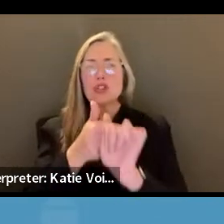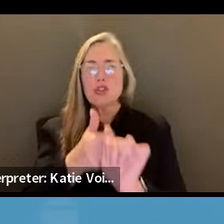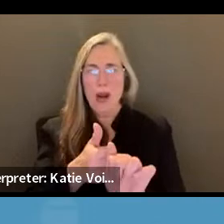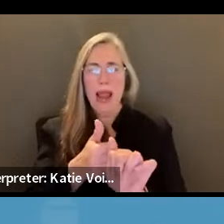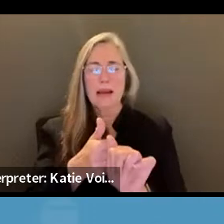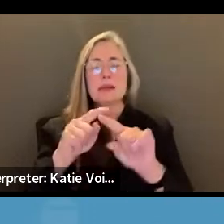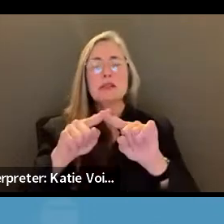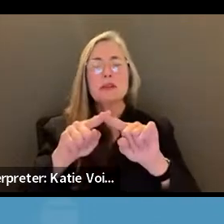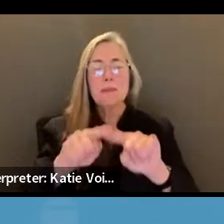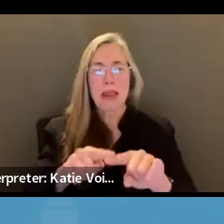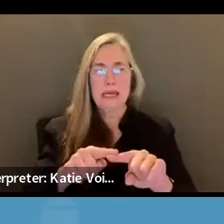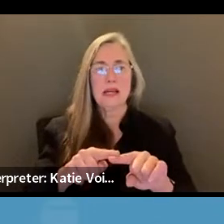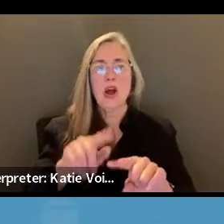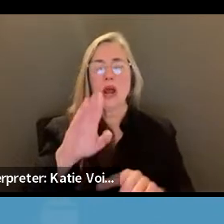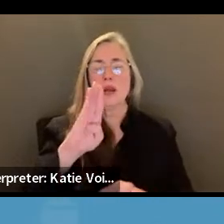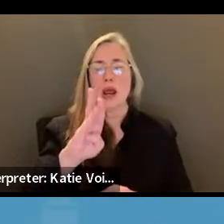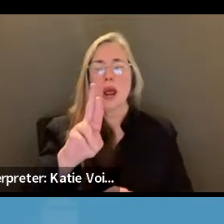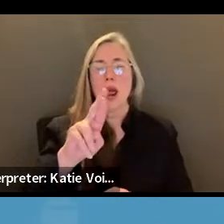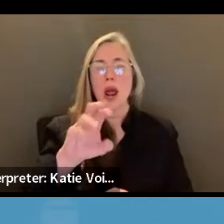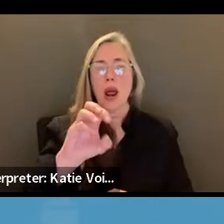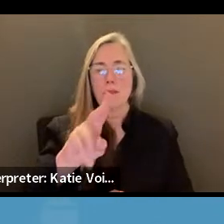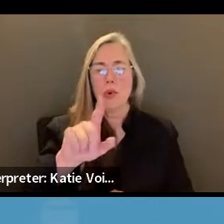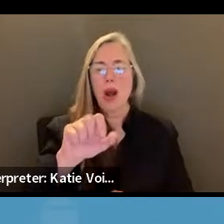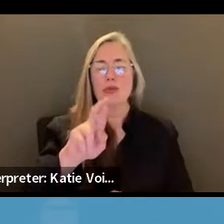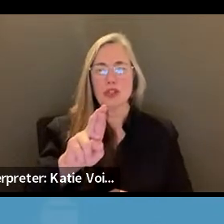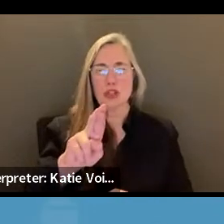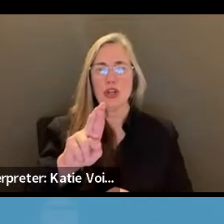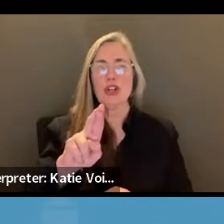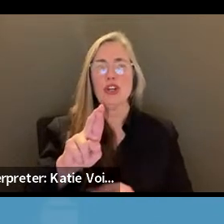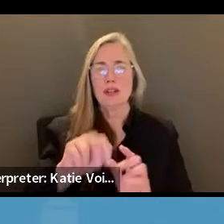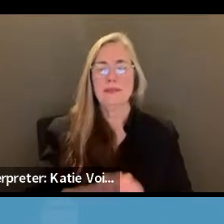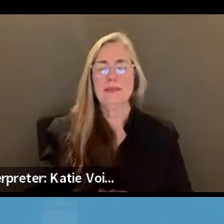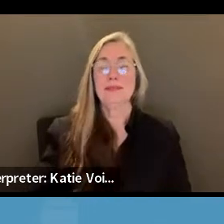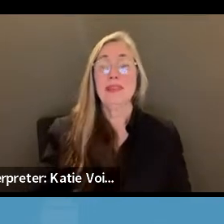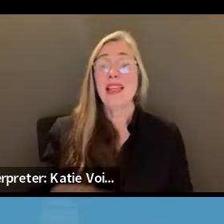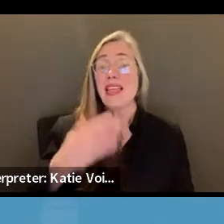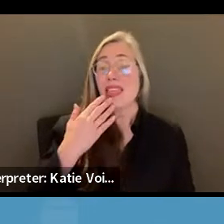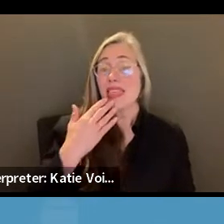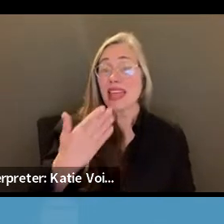well. That's amazing. Thank you. Thank you so much. Welcome.